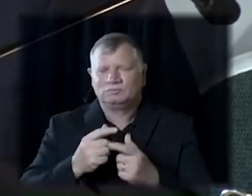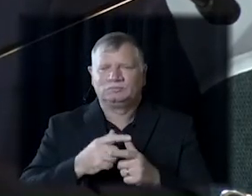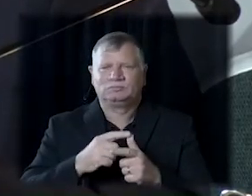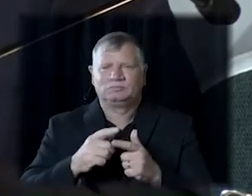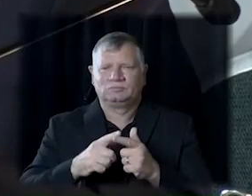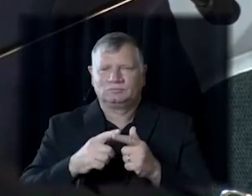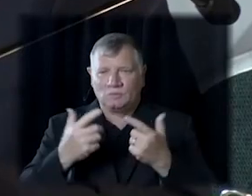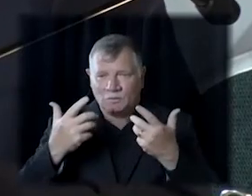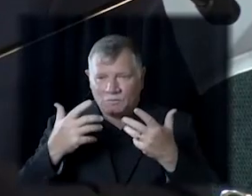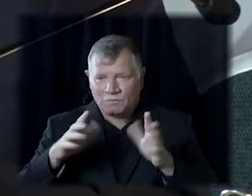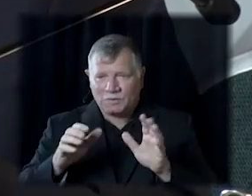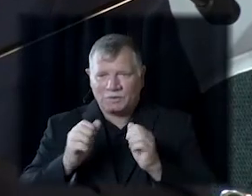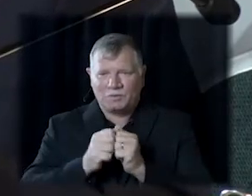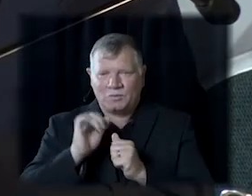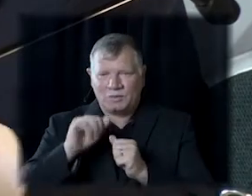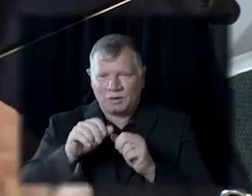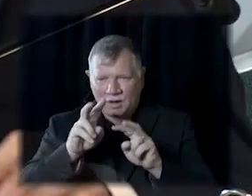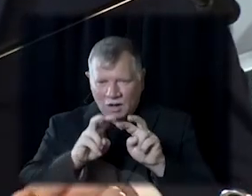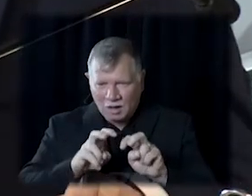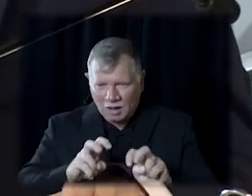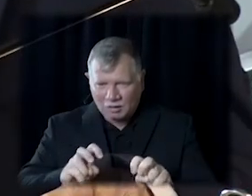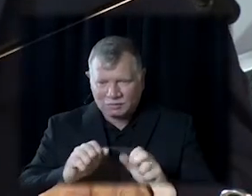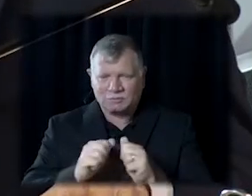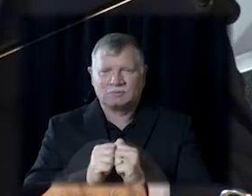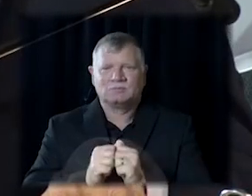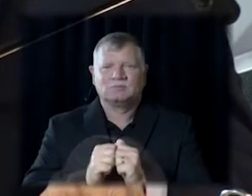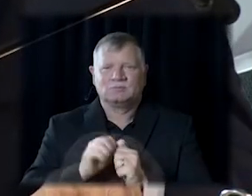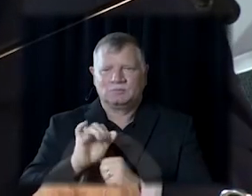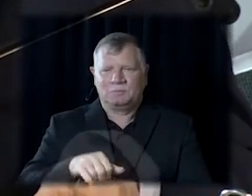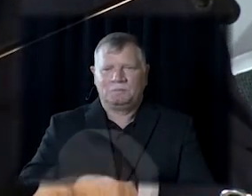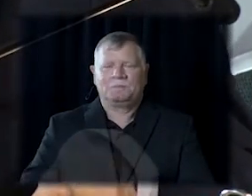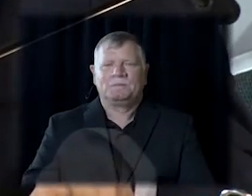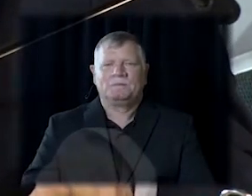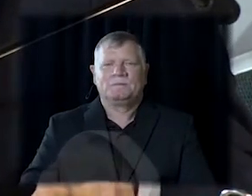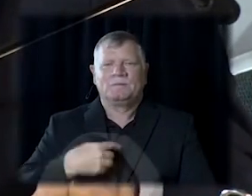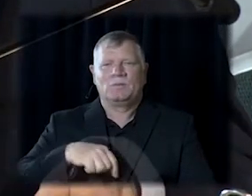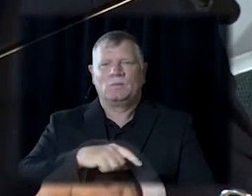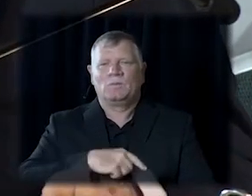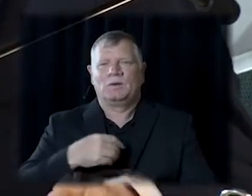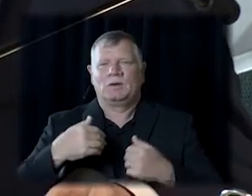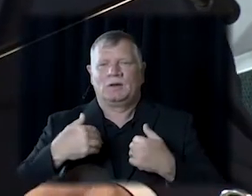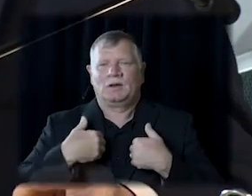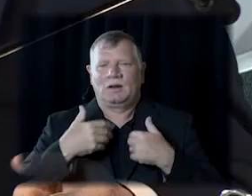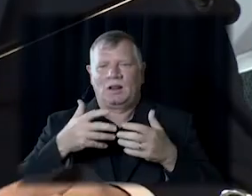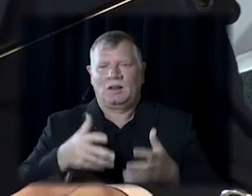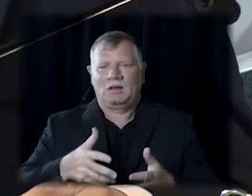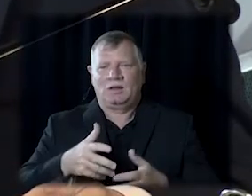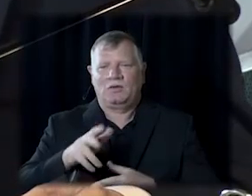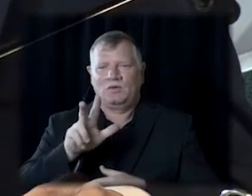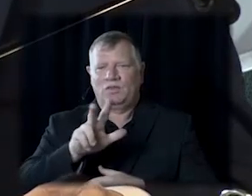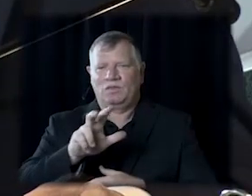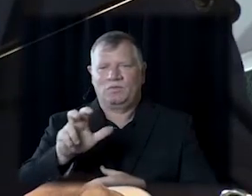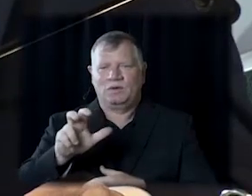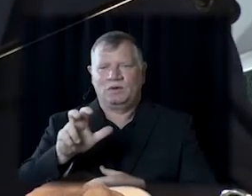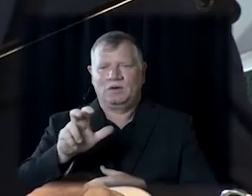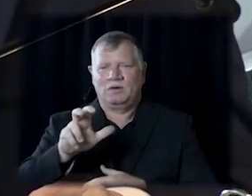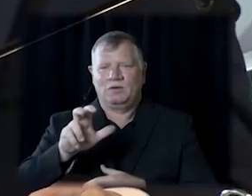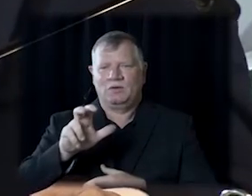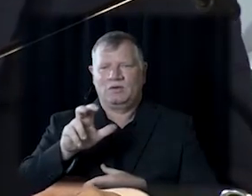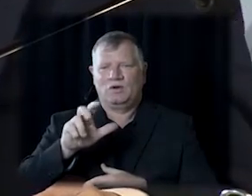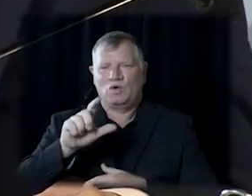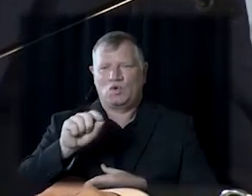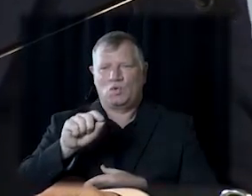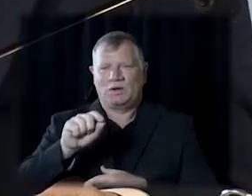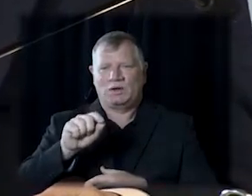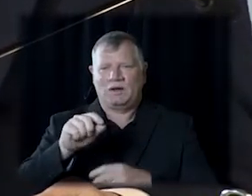the analysis, going through all those filters, we ended up with 320